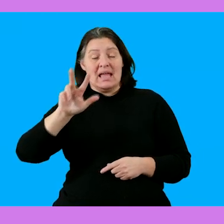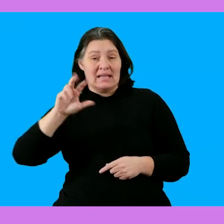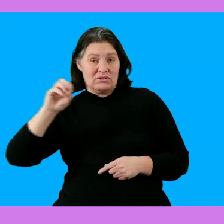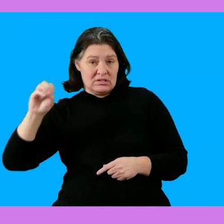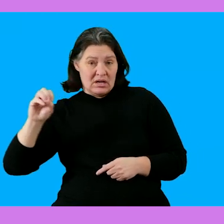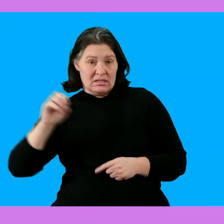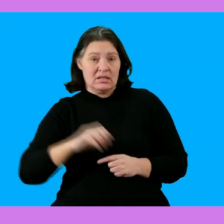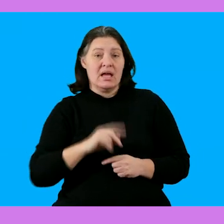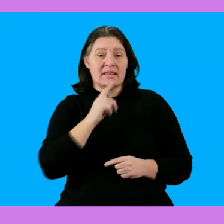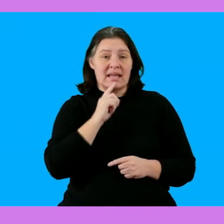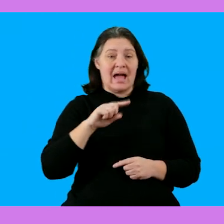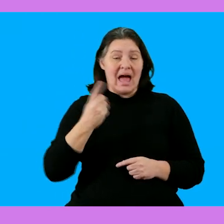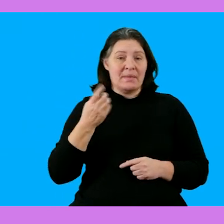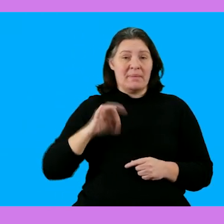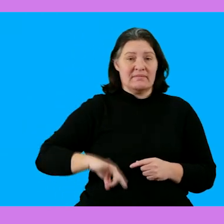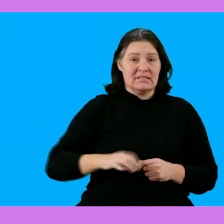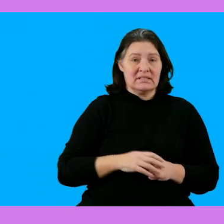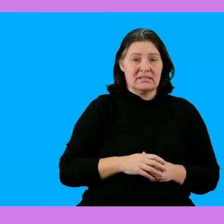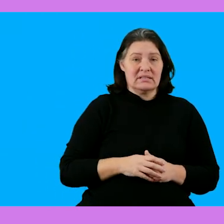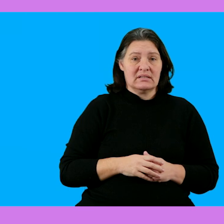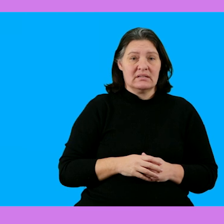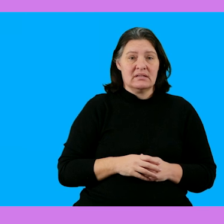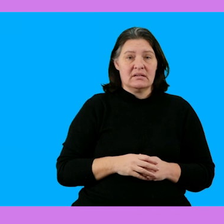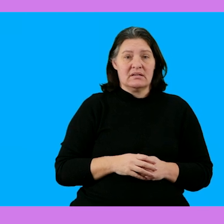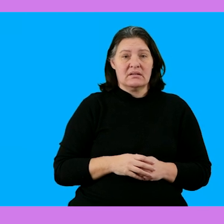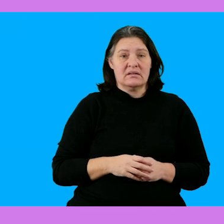28,800 Rand plus other benefits